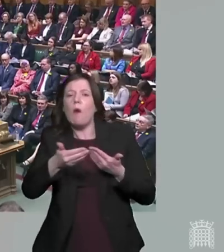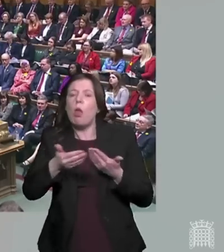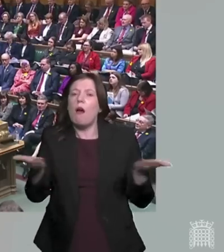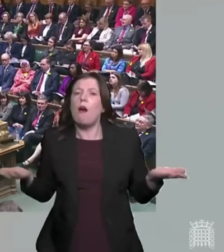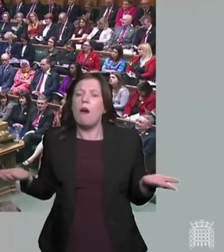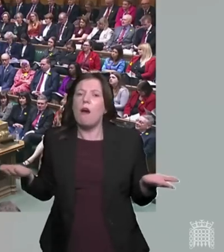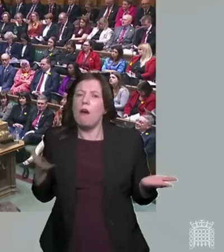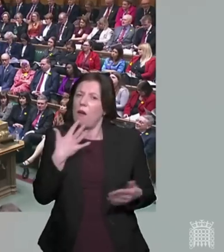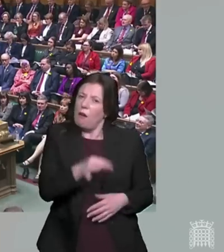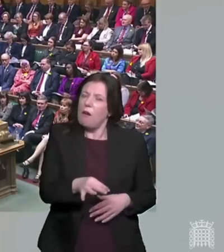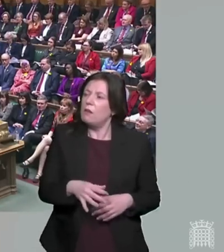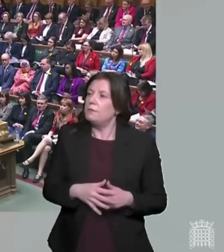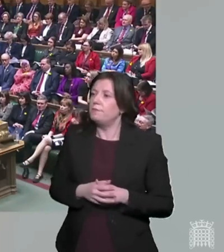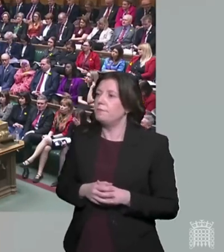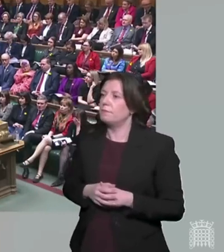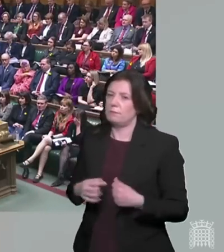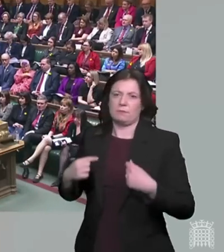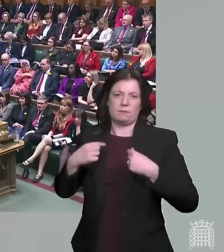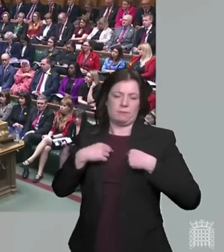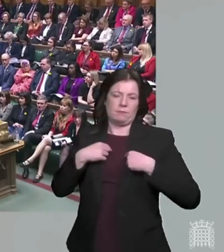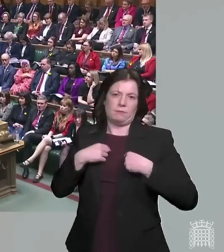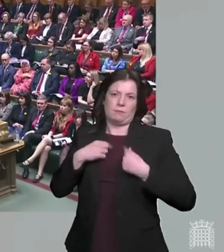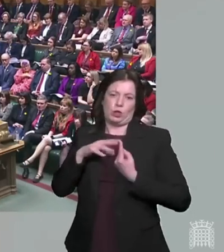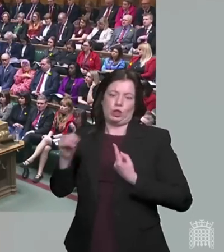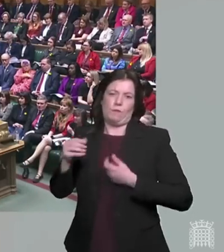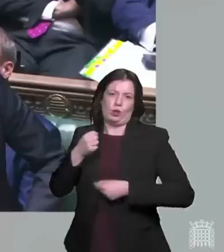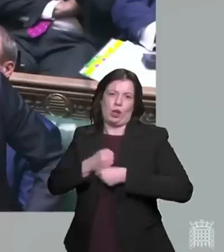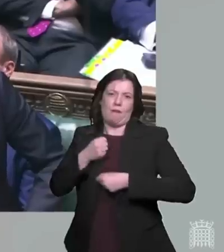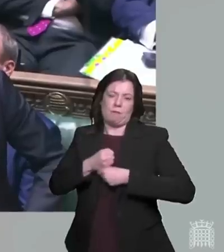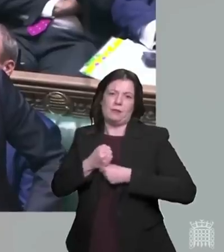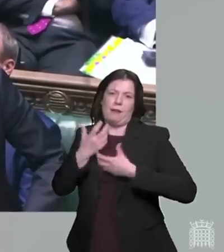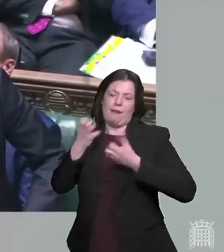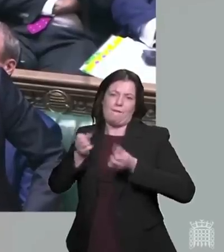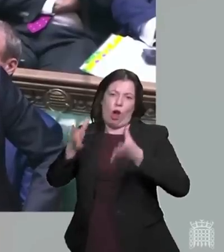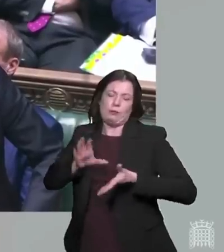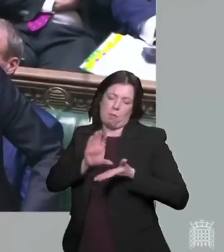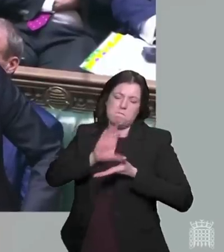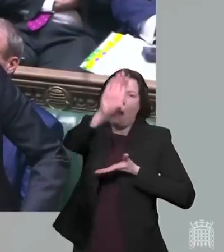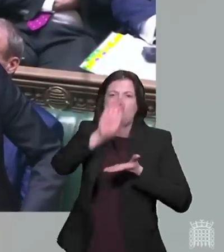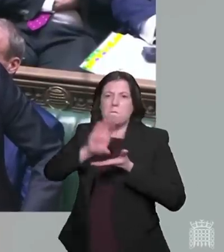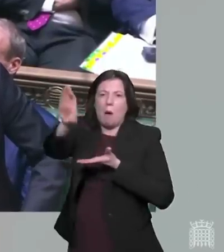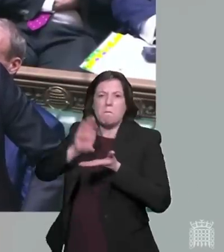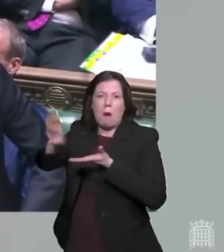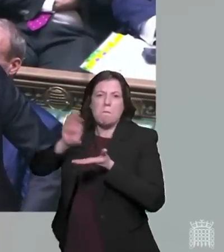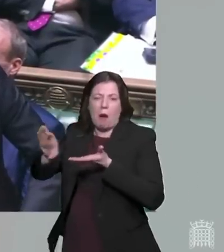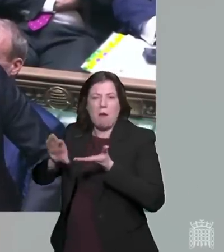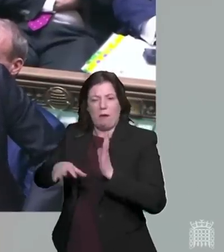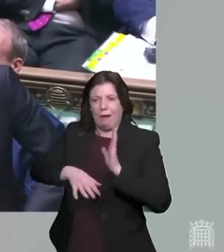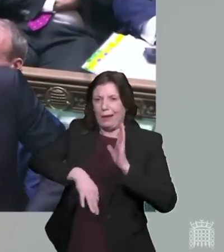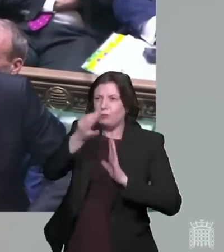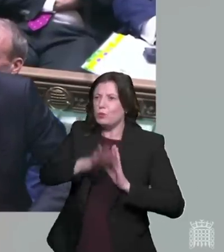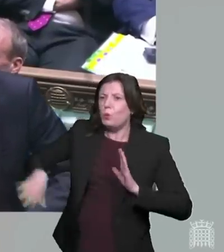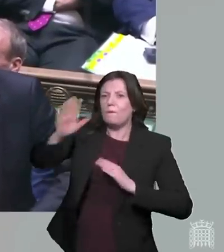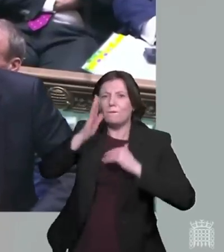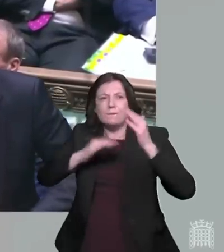Well, Mr. Speaker, we're investing record sums in the hospital capital upgrade programme across the